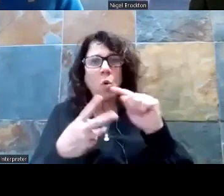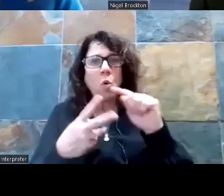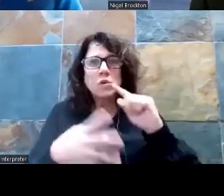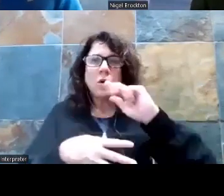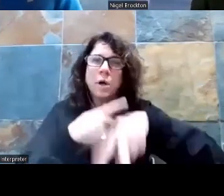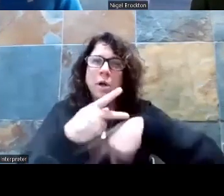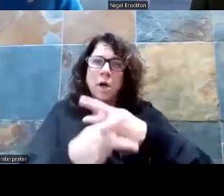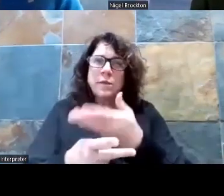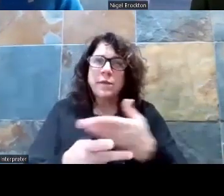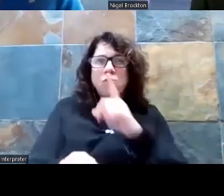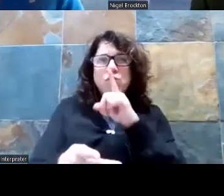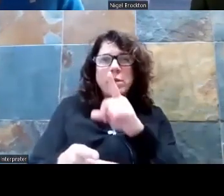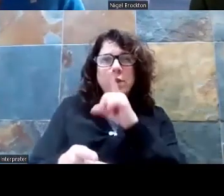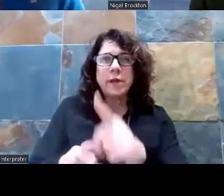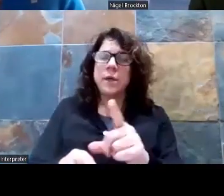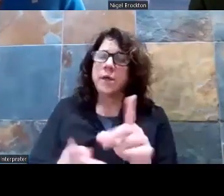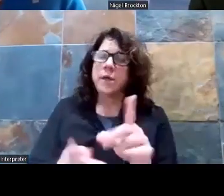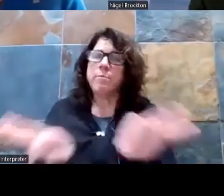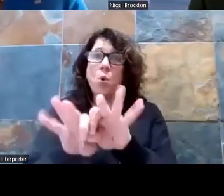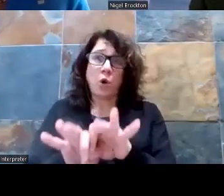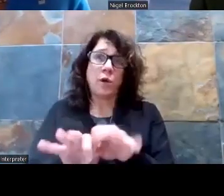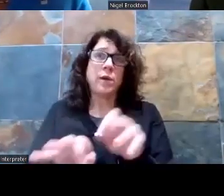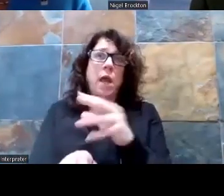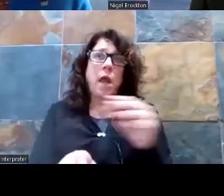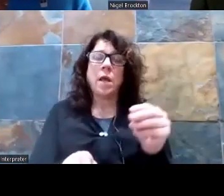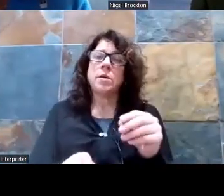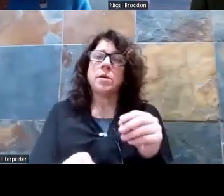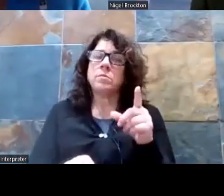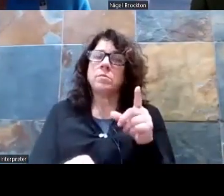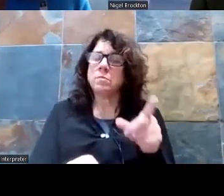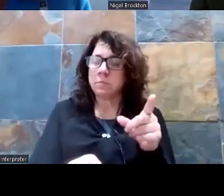things that are really, really, really important. You know, the